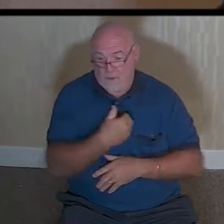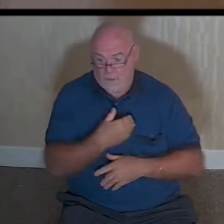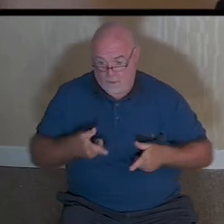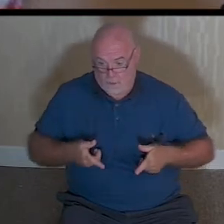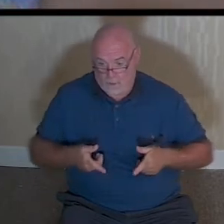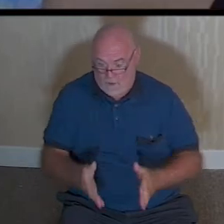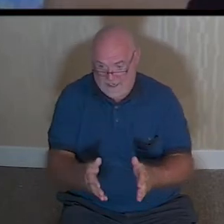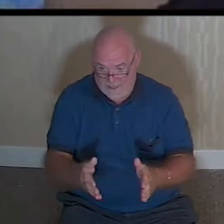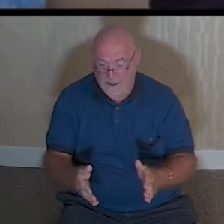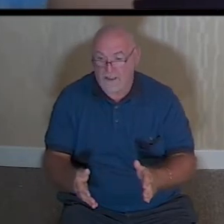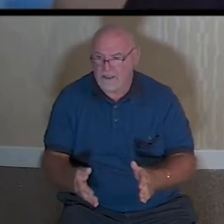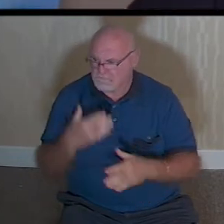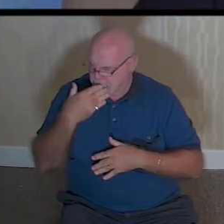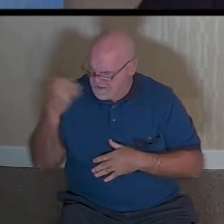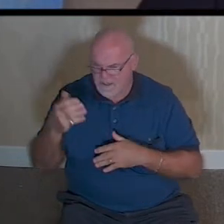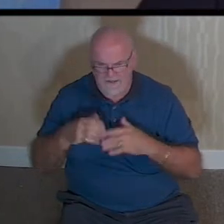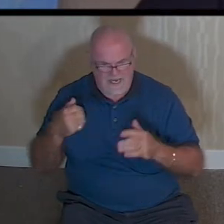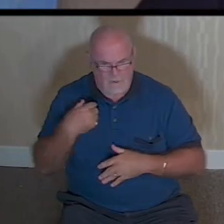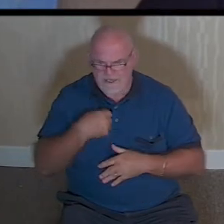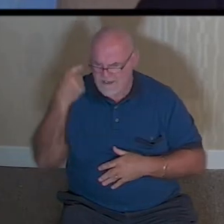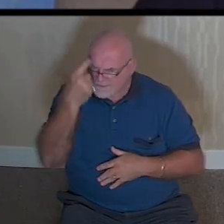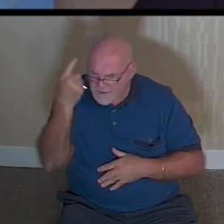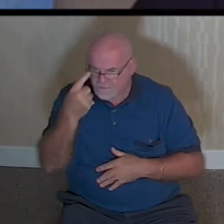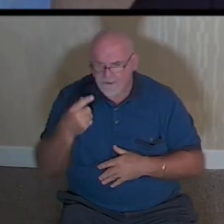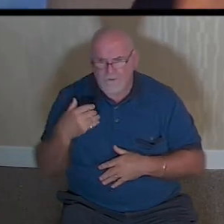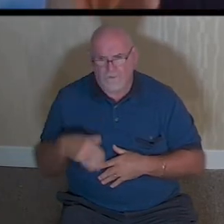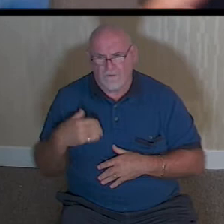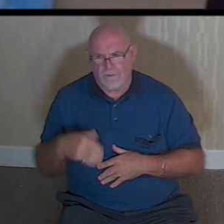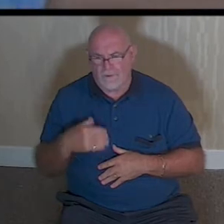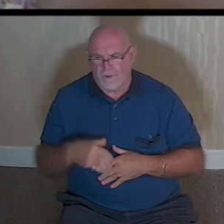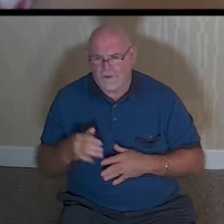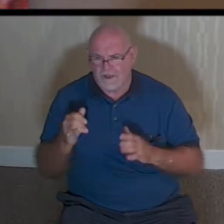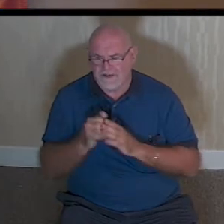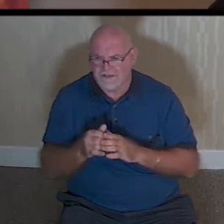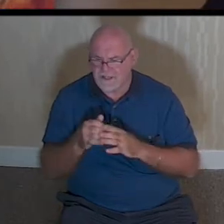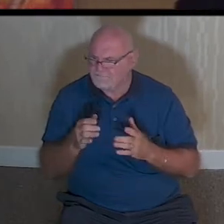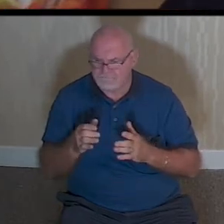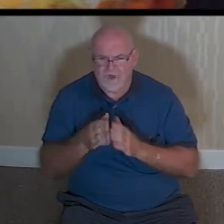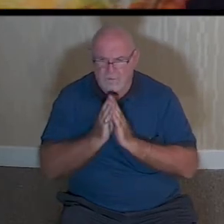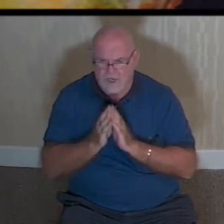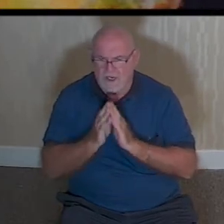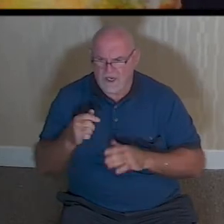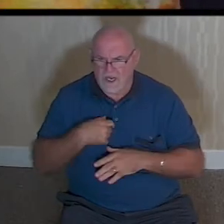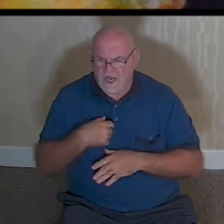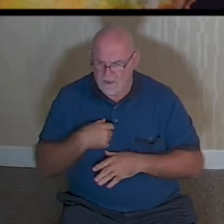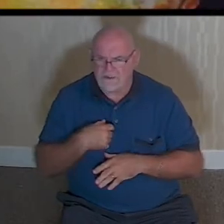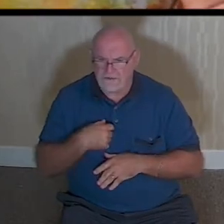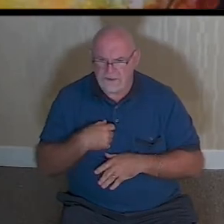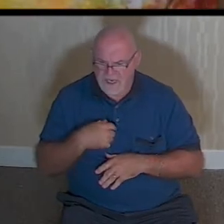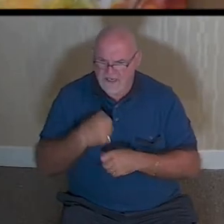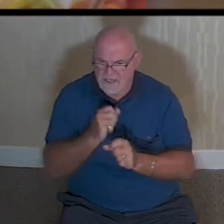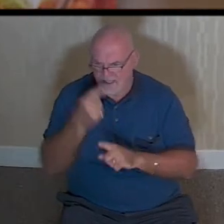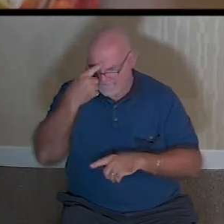even better than we can conceive. This particular prayer that I was listening for Reverend Elizabeth,